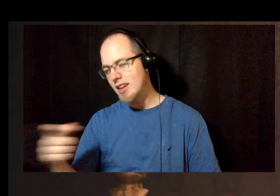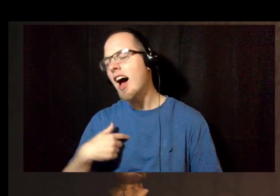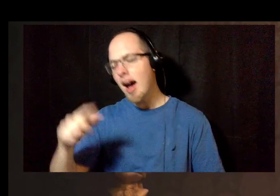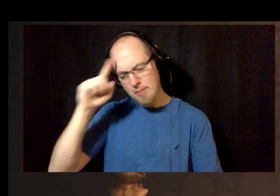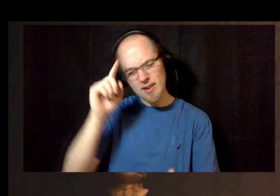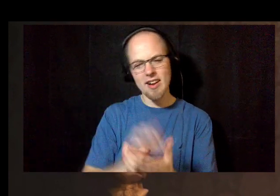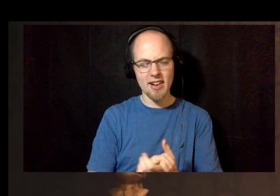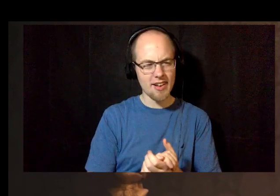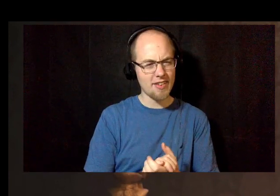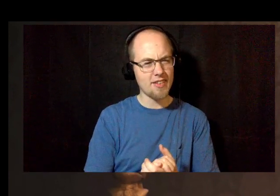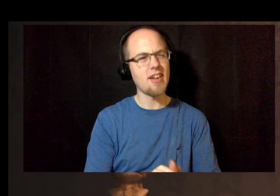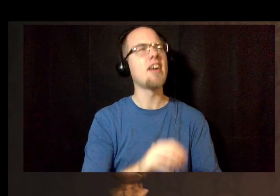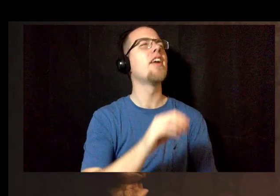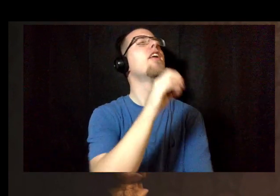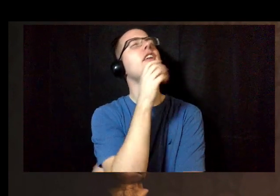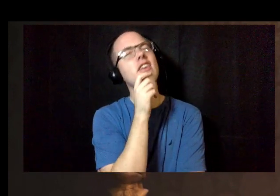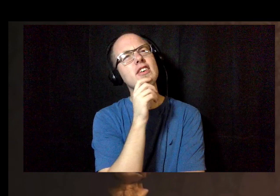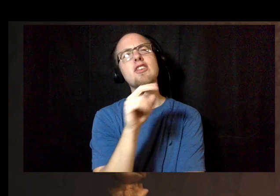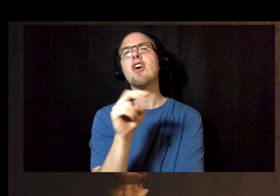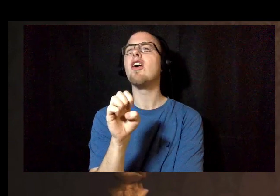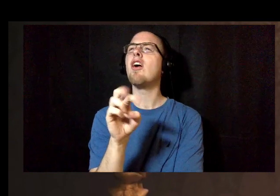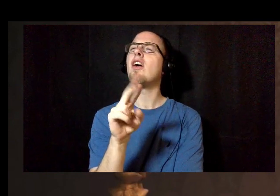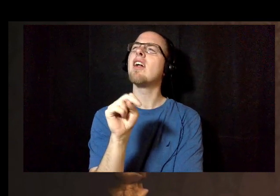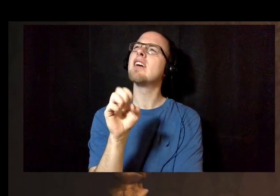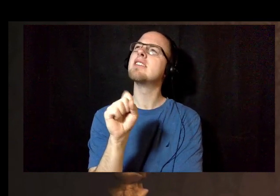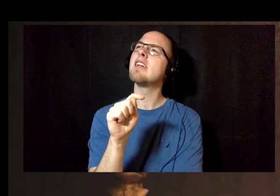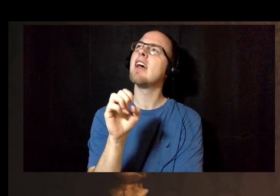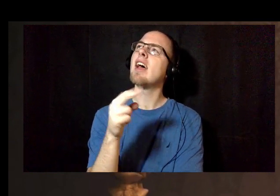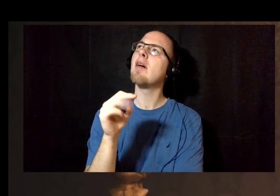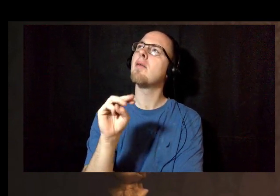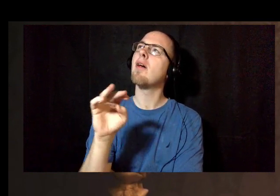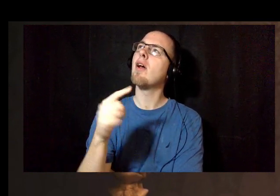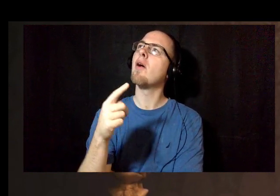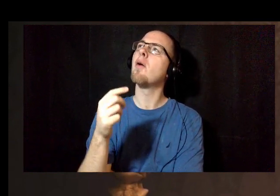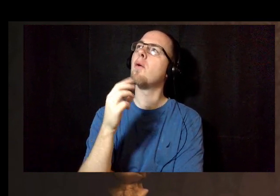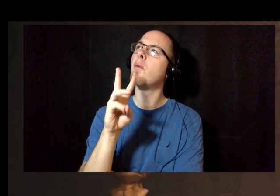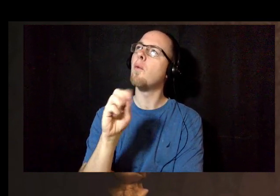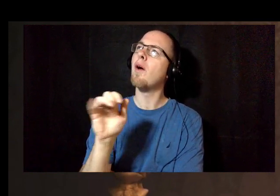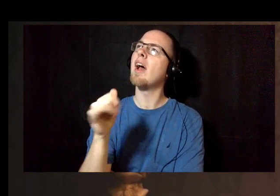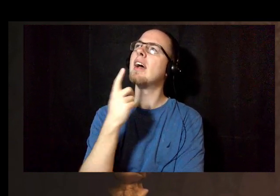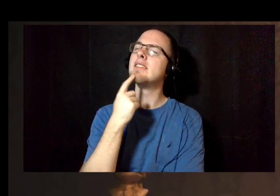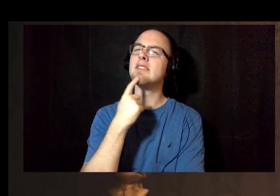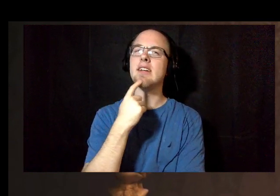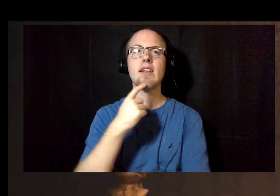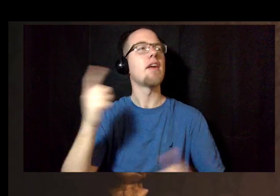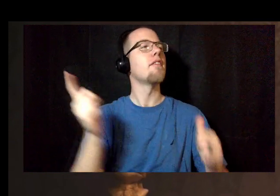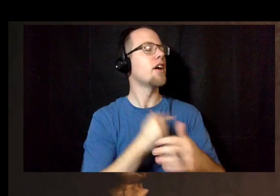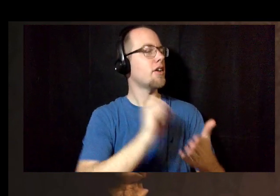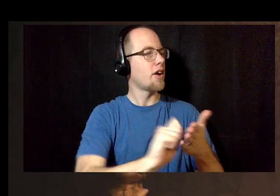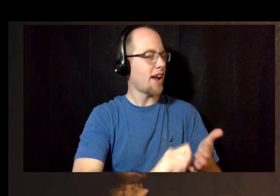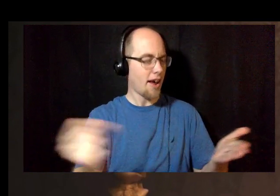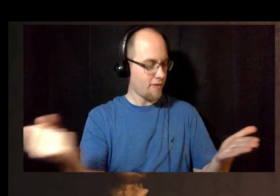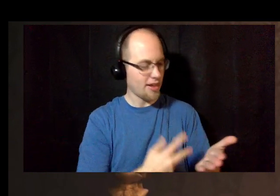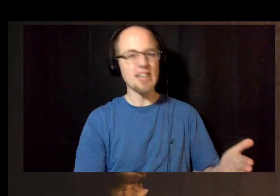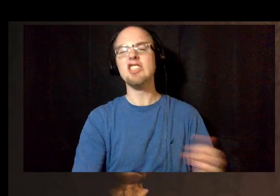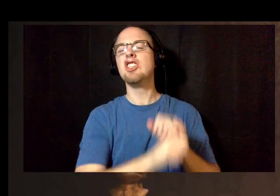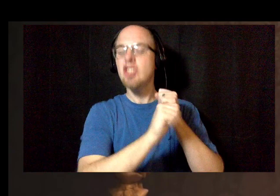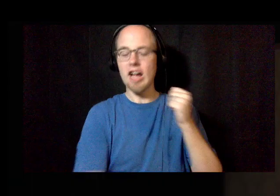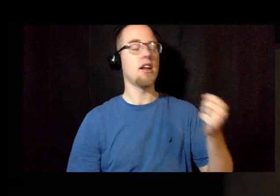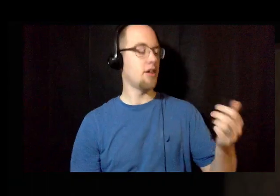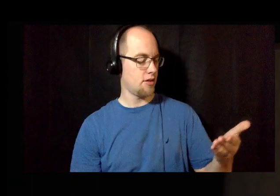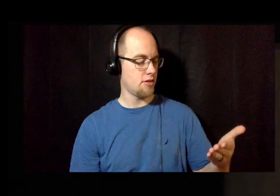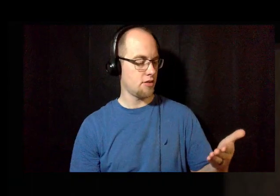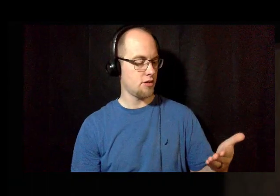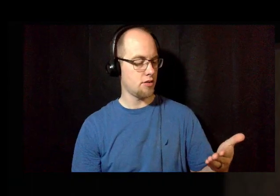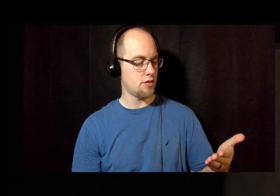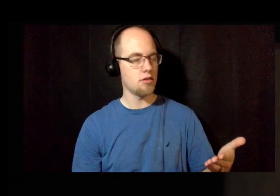believe it was Ernest Hemingway who put it best when he said, "The first draft of everything is shit." And I